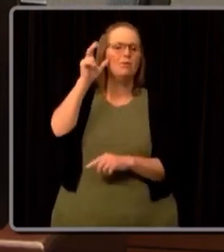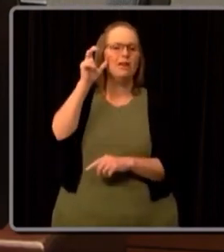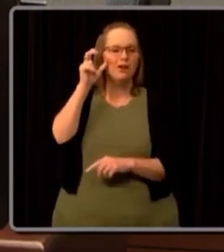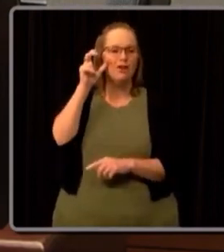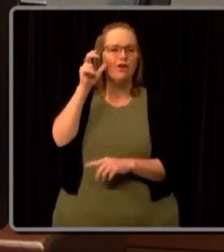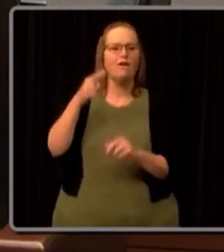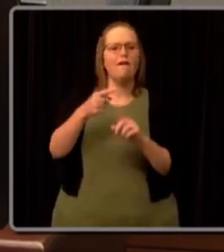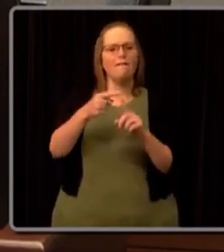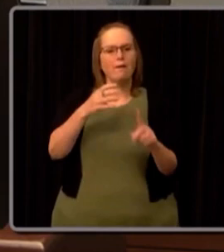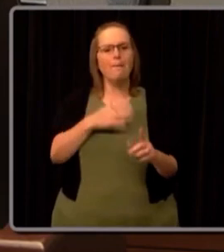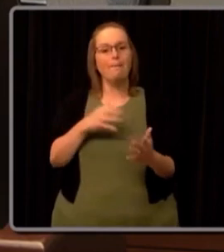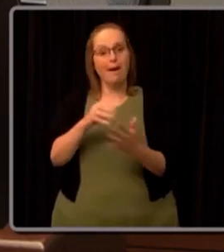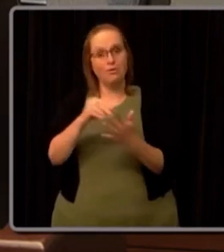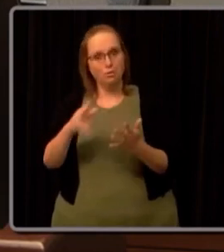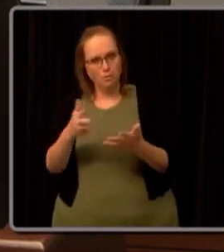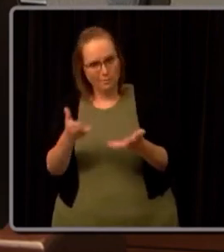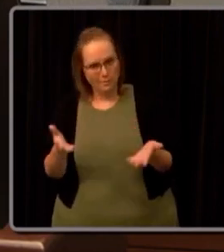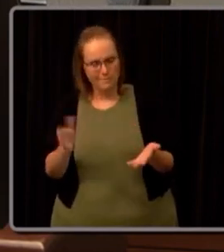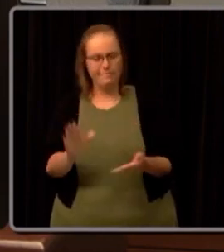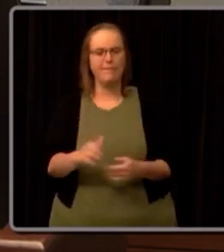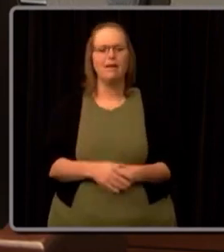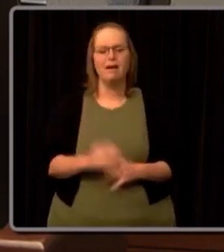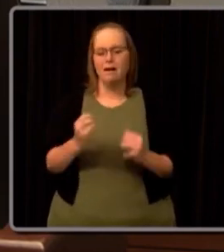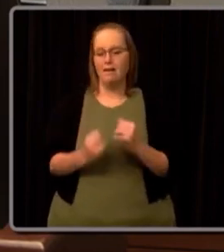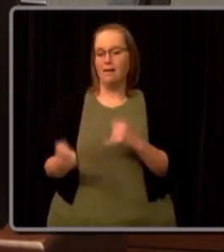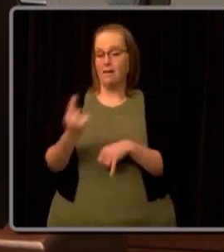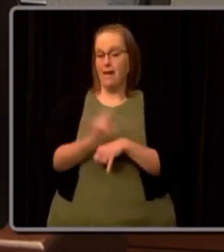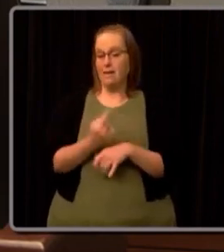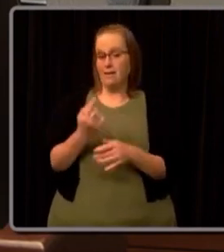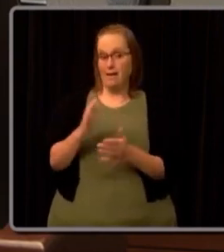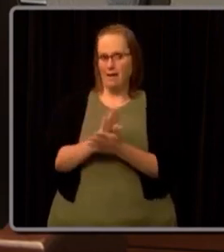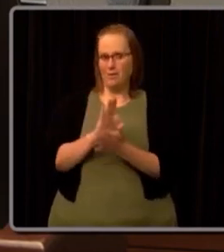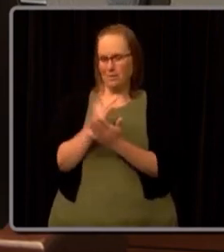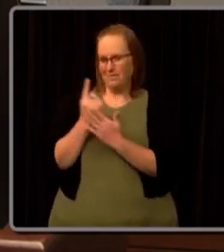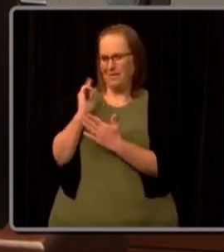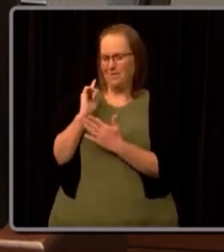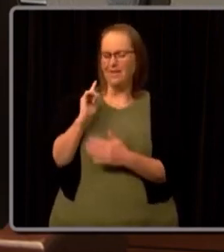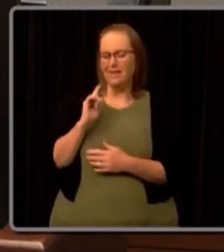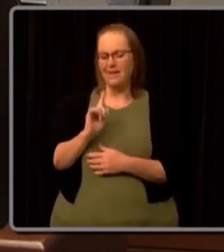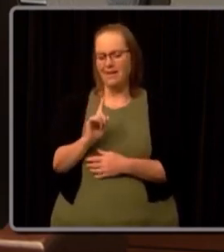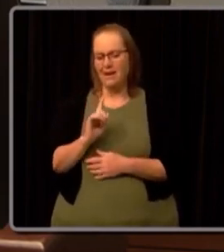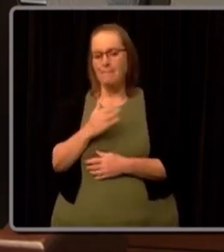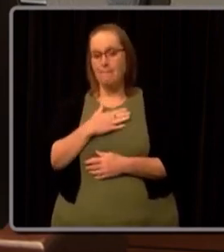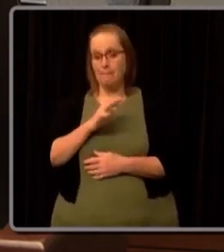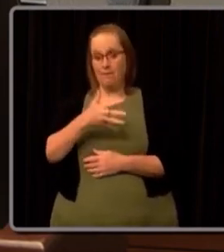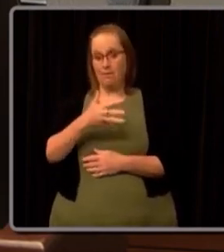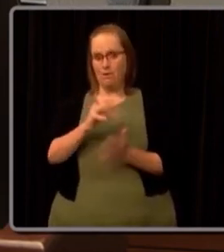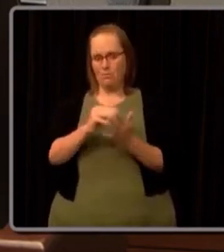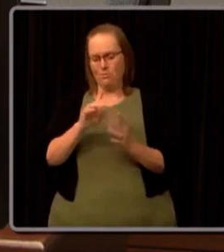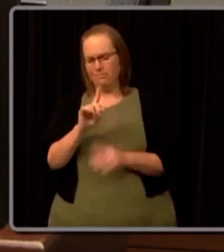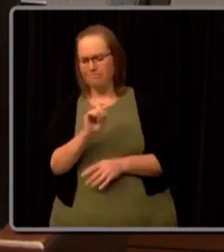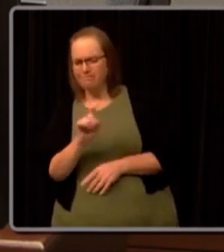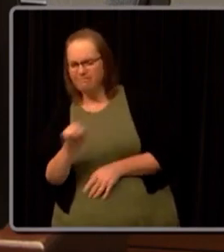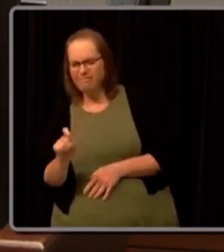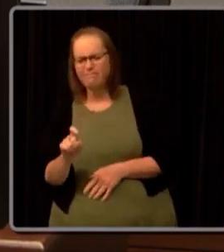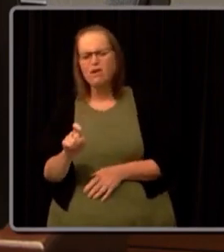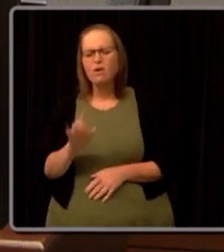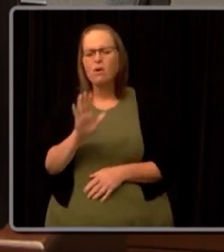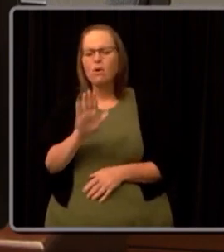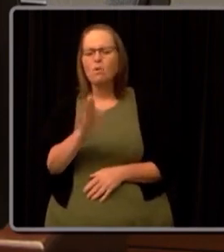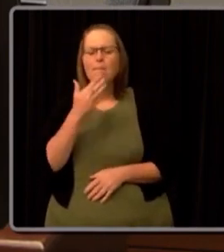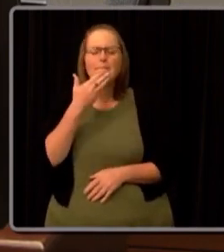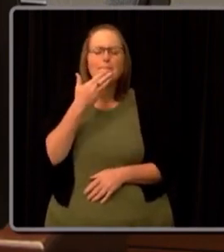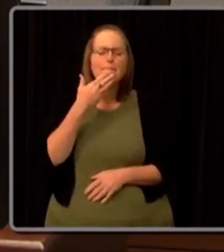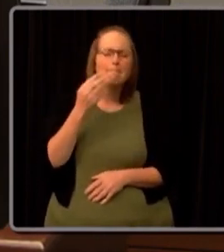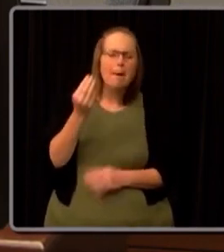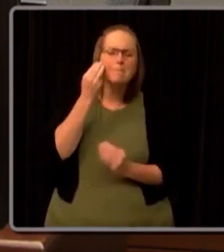from my students. On our last day of school, so just last week, I asked my 5th graders, what are some of your best memories